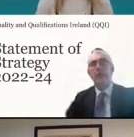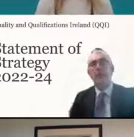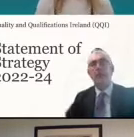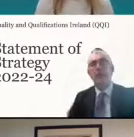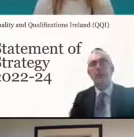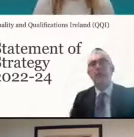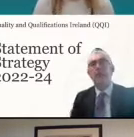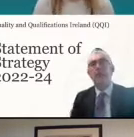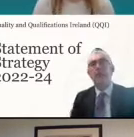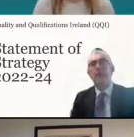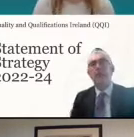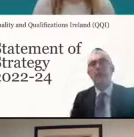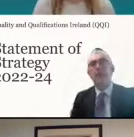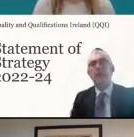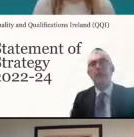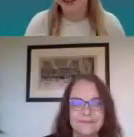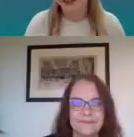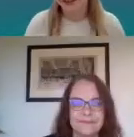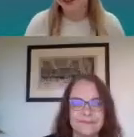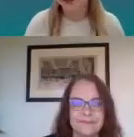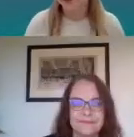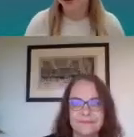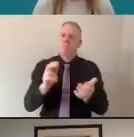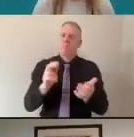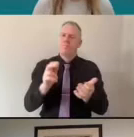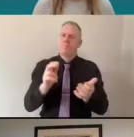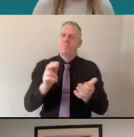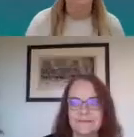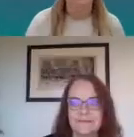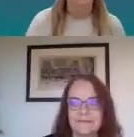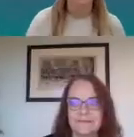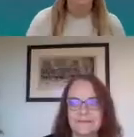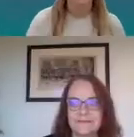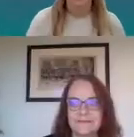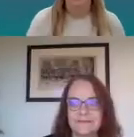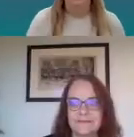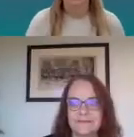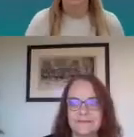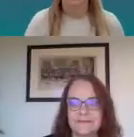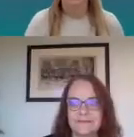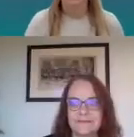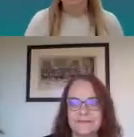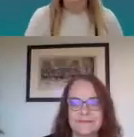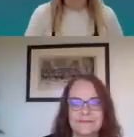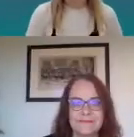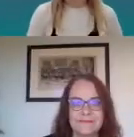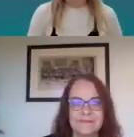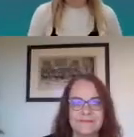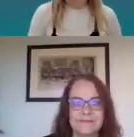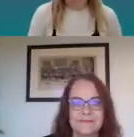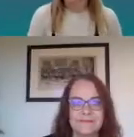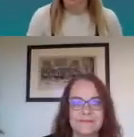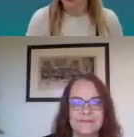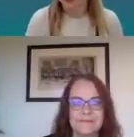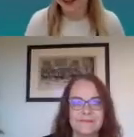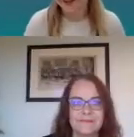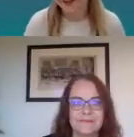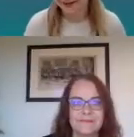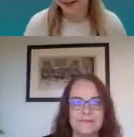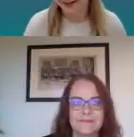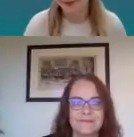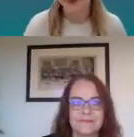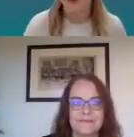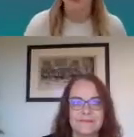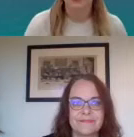the next hour. So it is absolutely fantastic to see you all here today. A huge amount of work has gone into this strategy. So